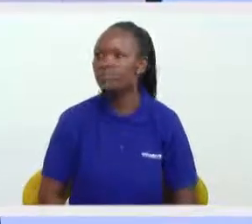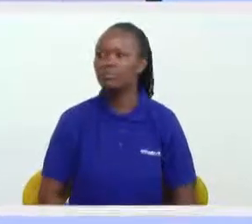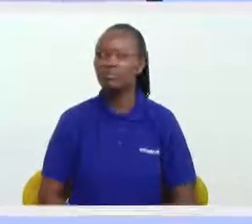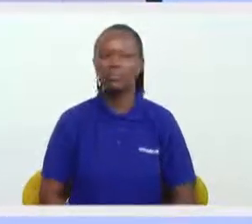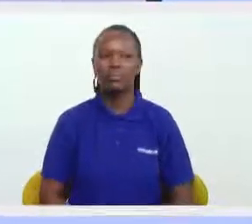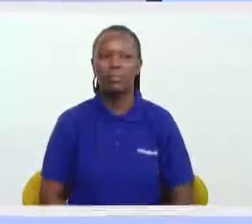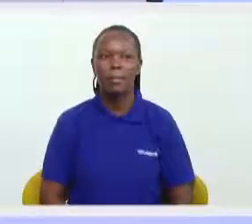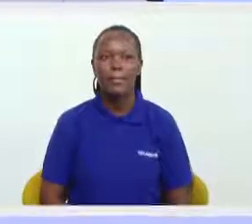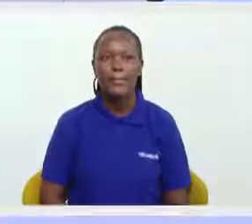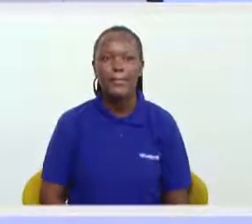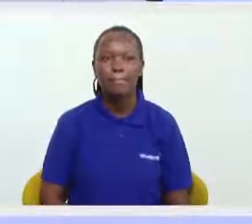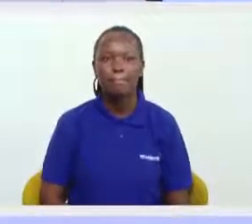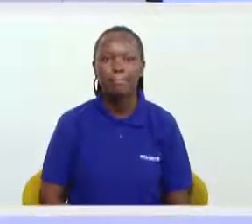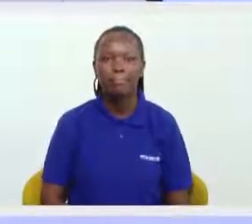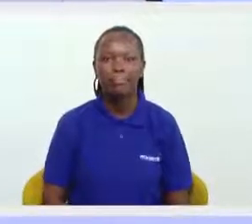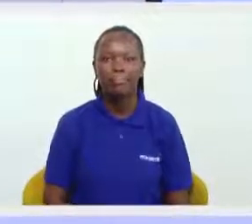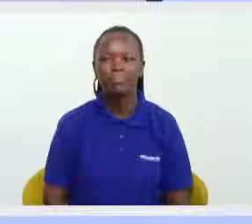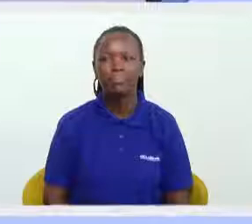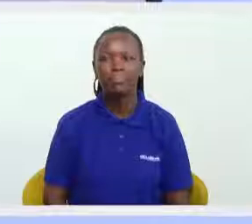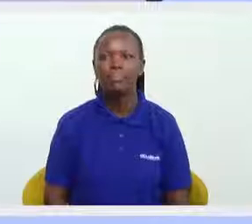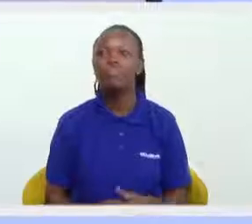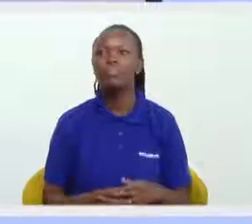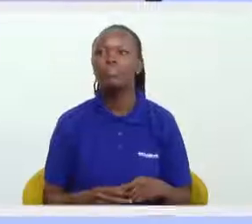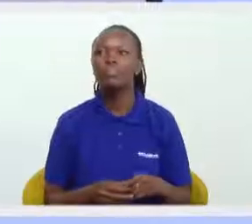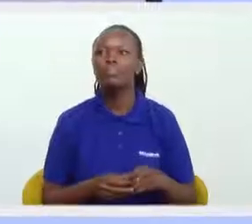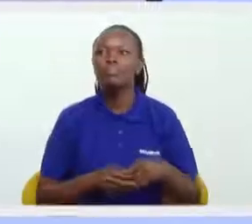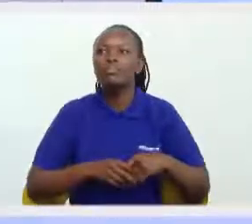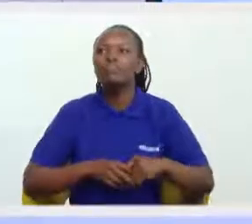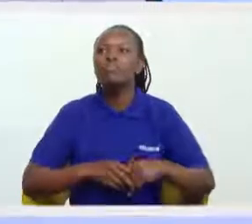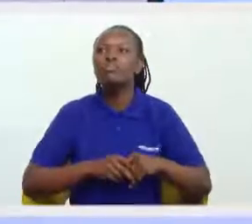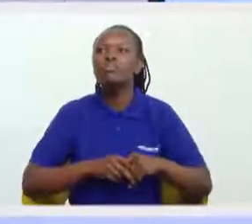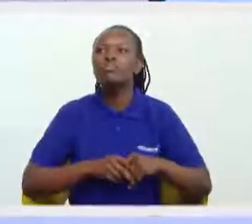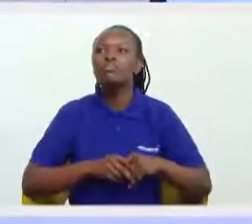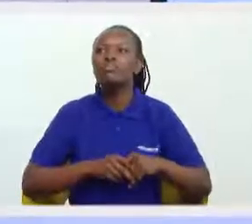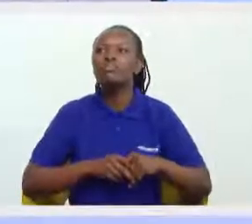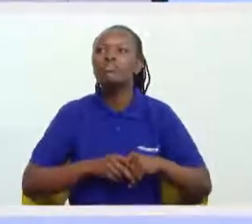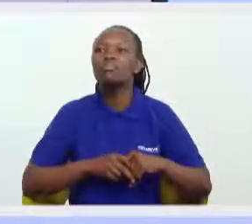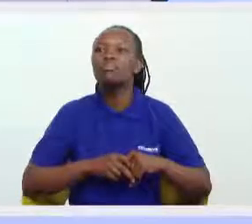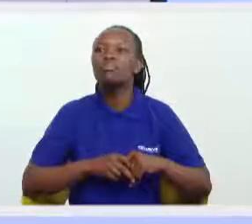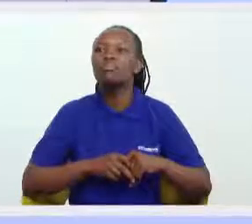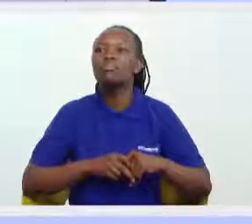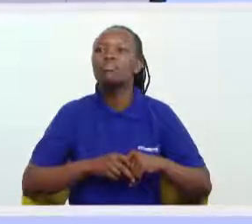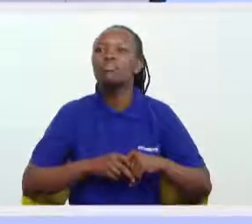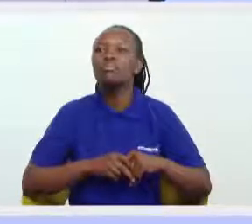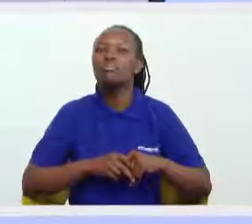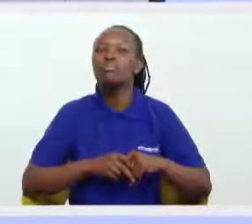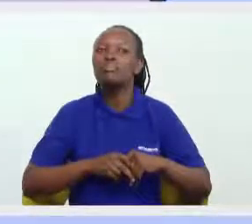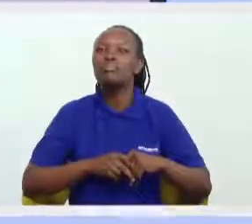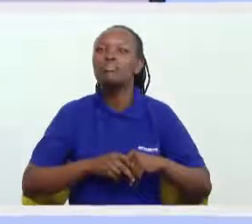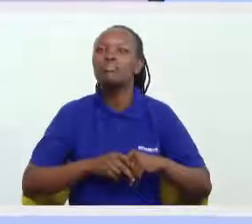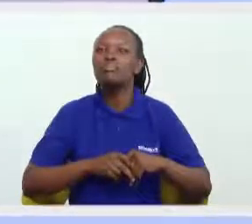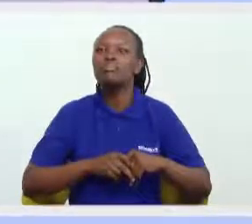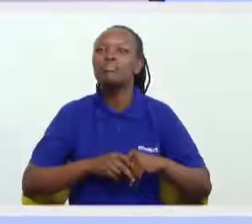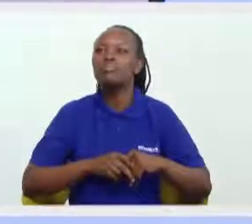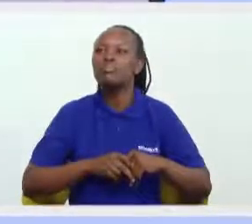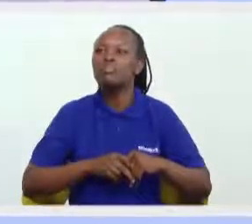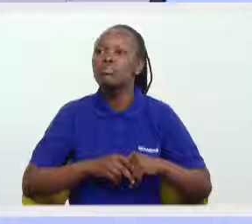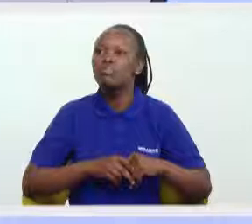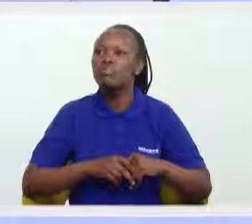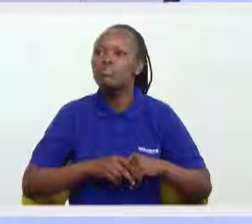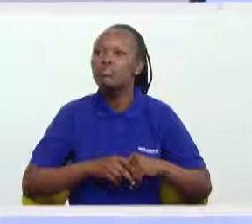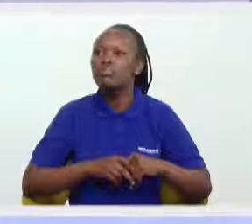language. So now we're going to do some demonstrations of a few of those products.